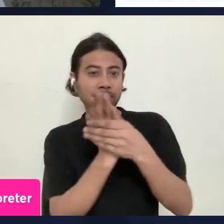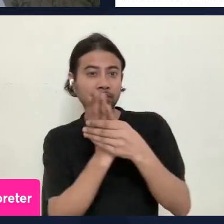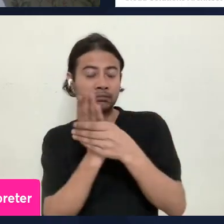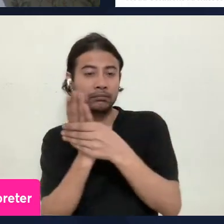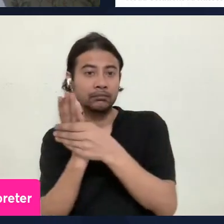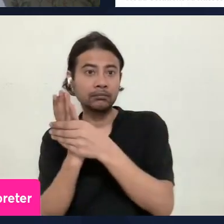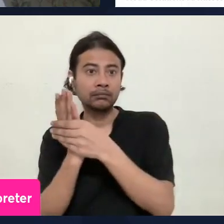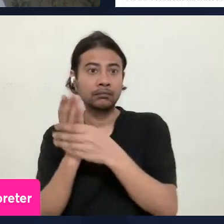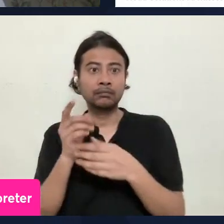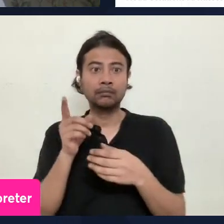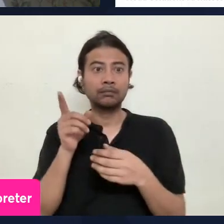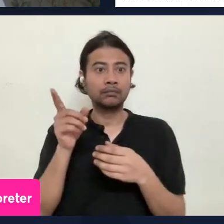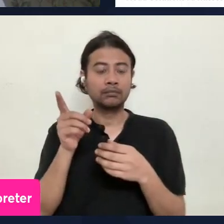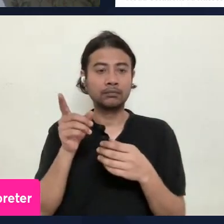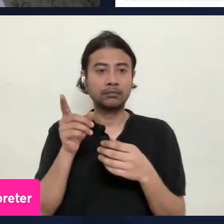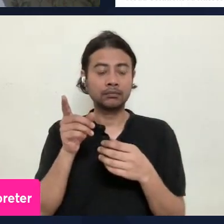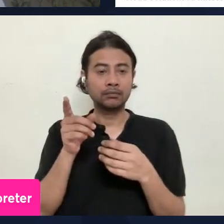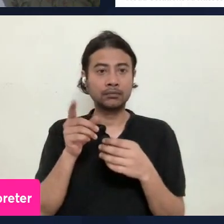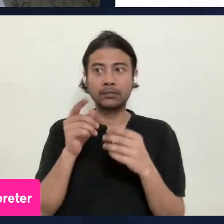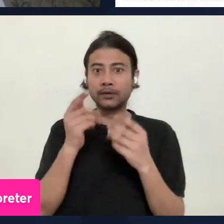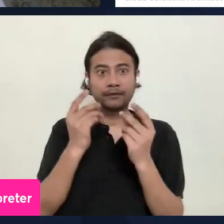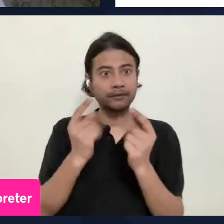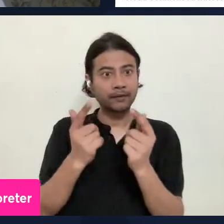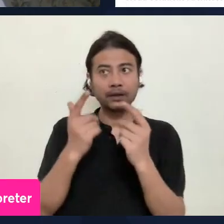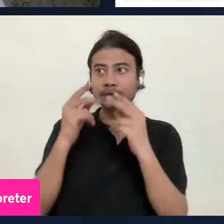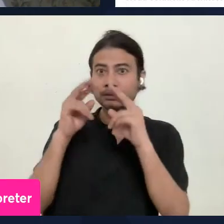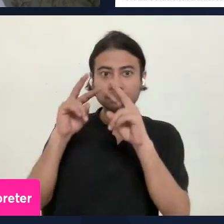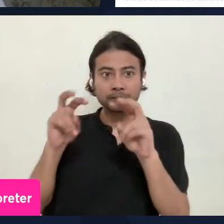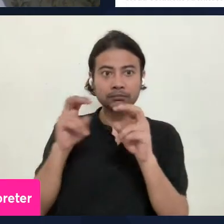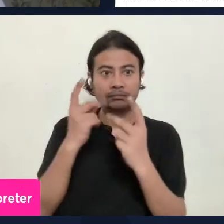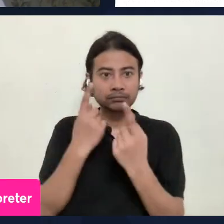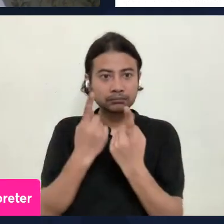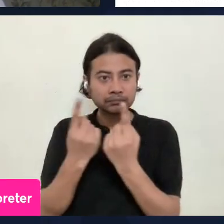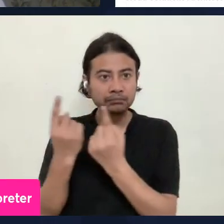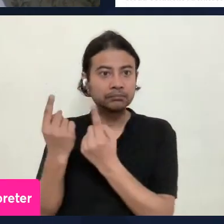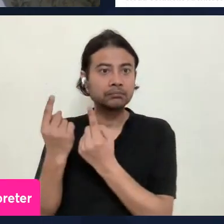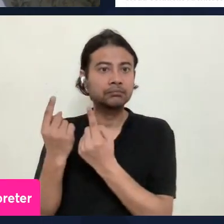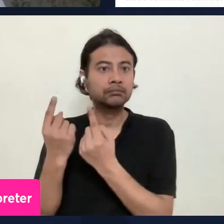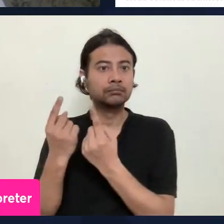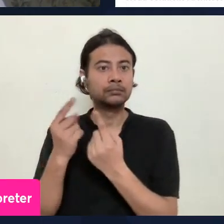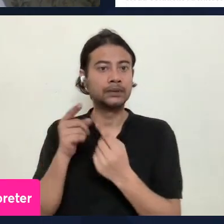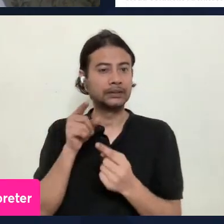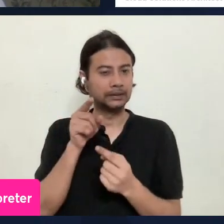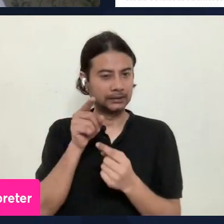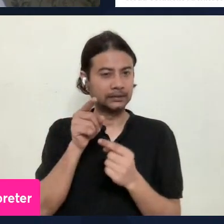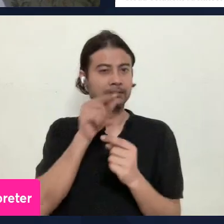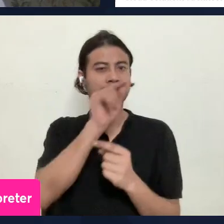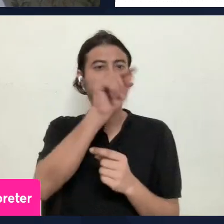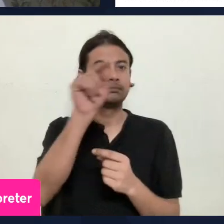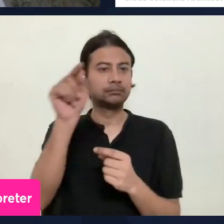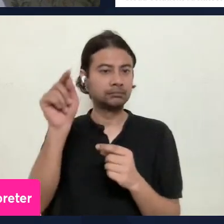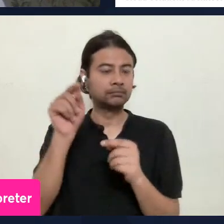to capture and recover from. And that can massively add value to customers. If you think about